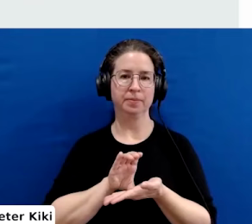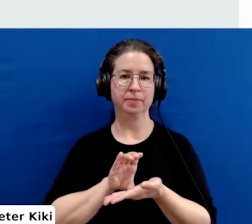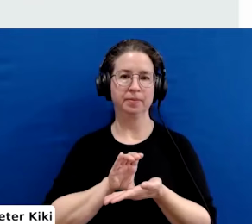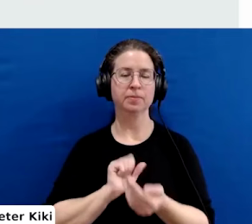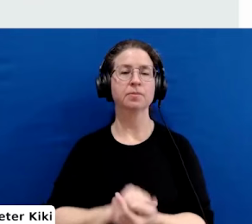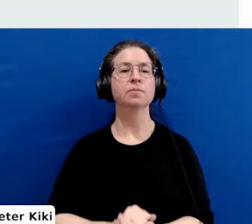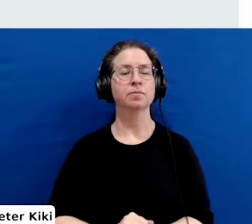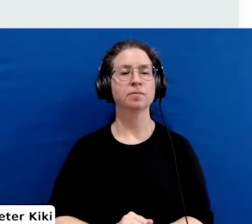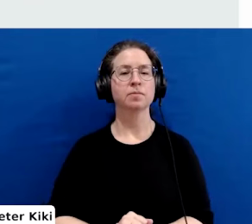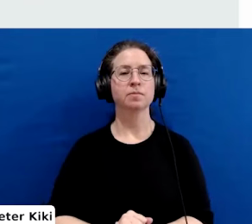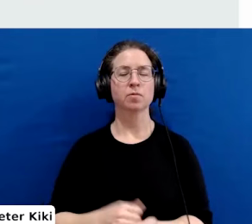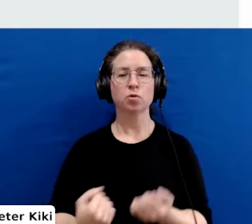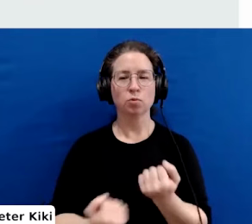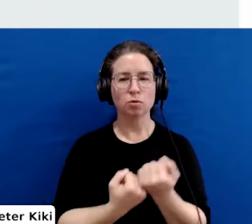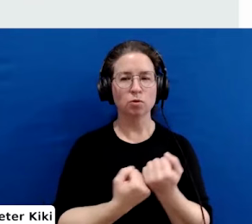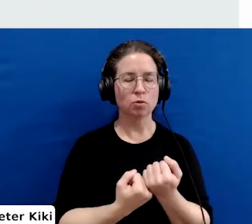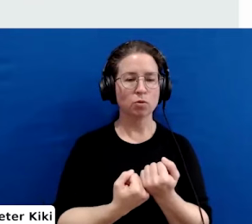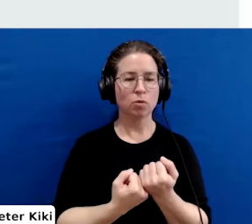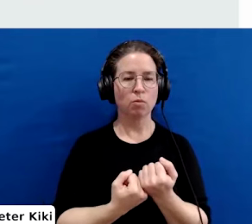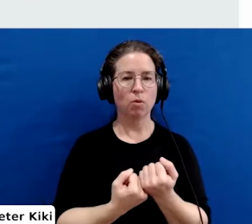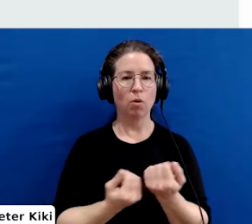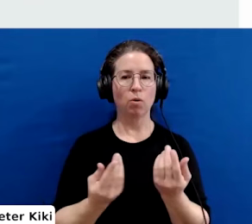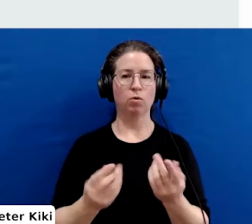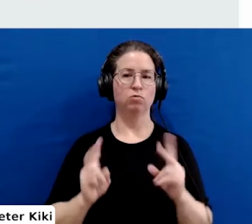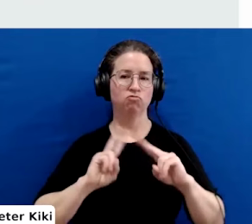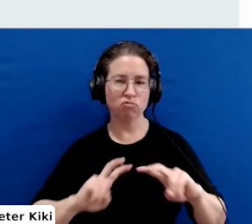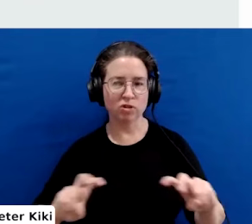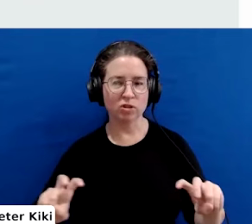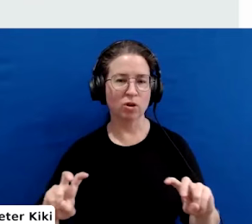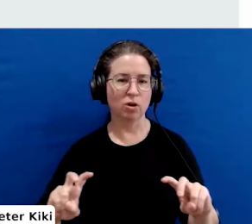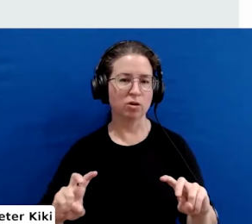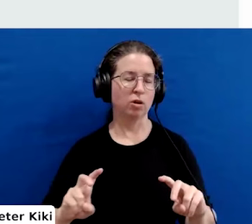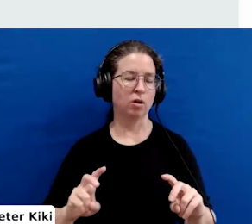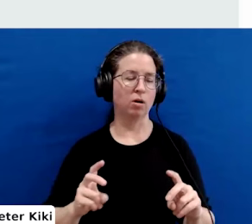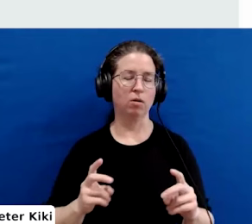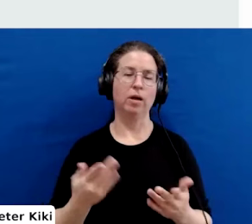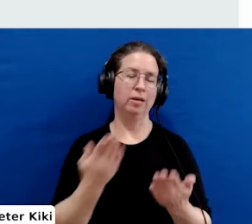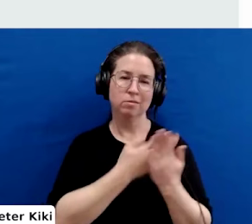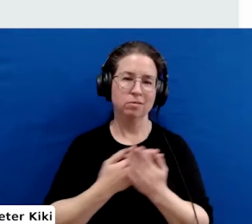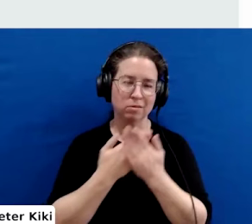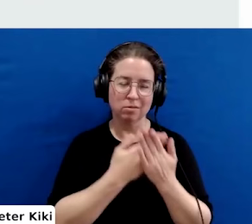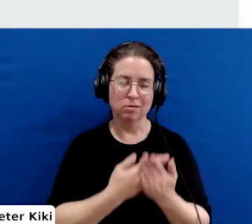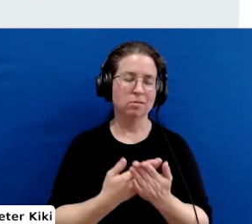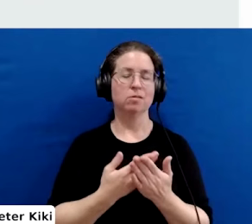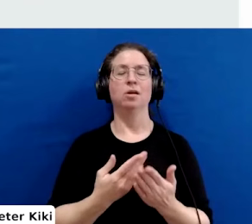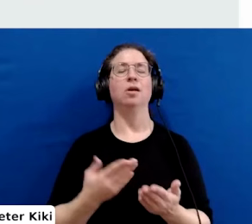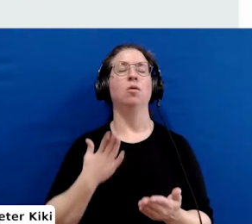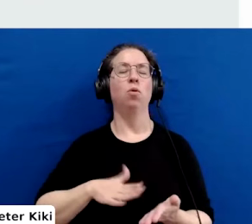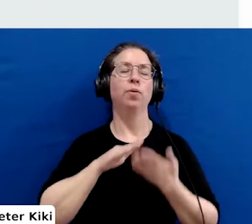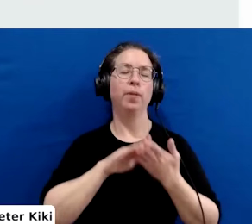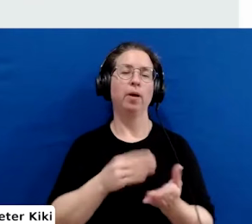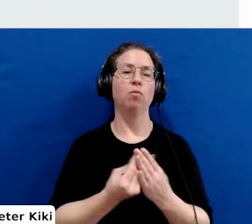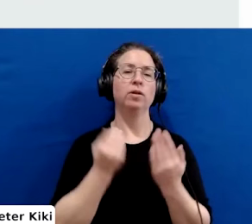to assist scholars with costs that are associated with their studies. We provide skill building